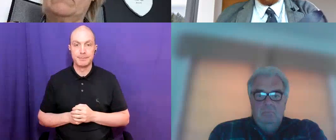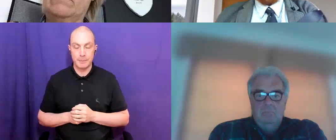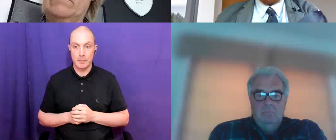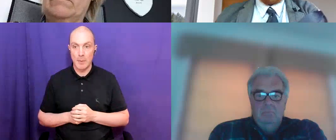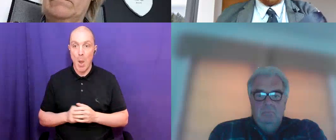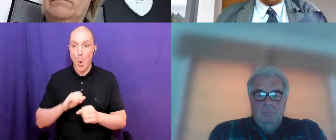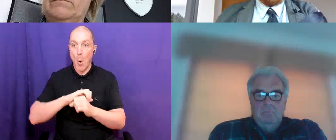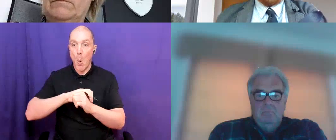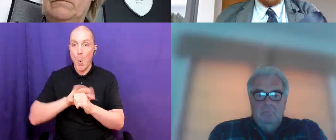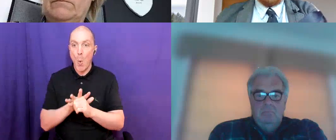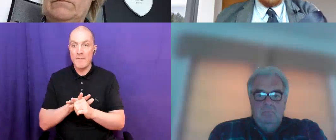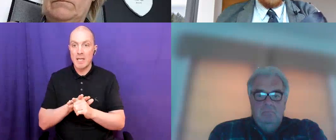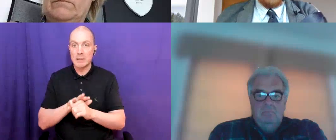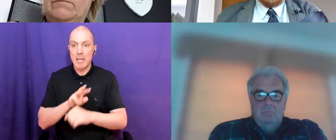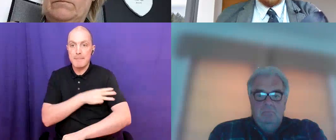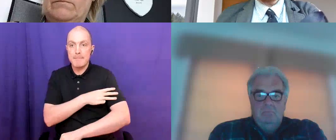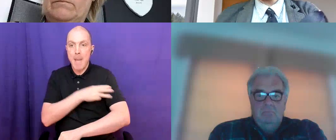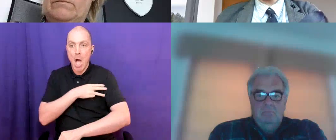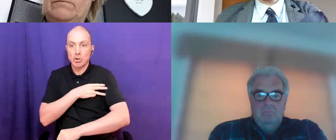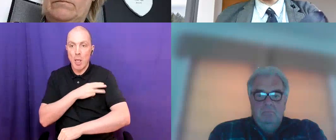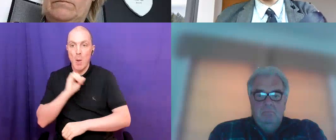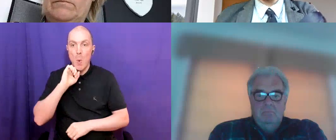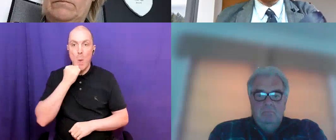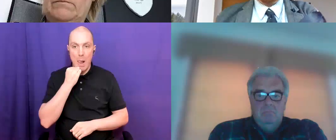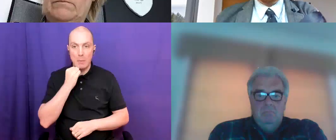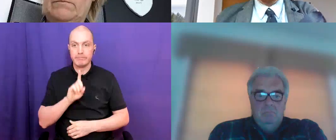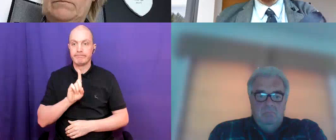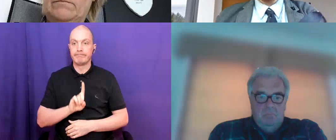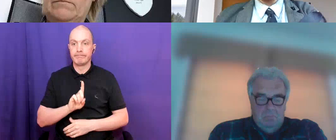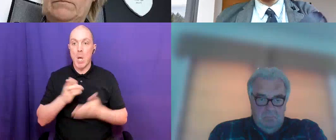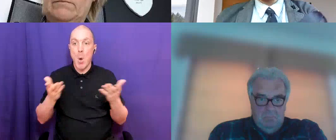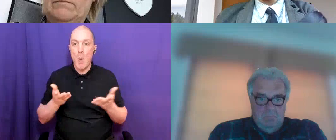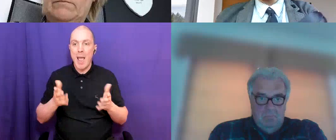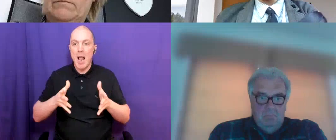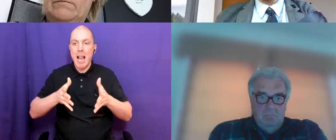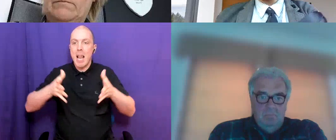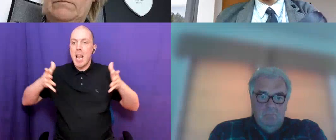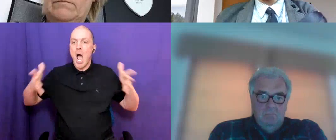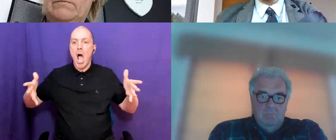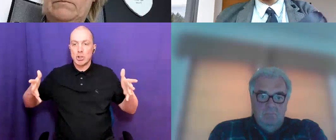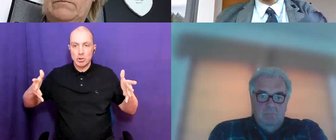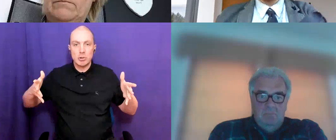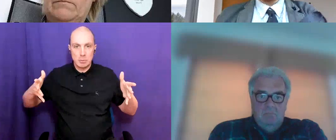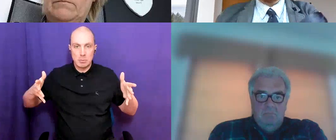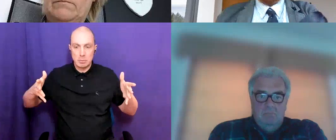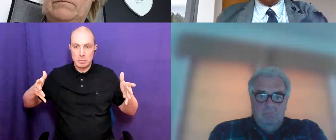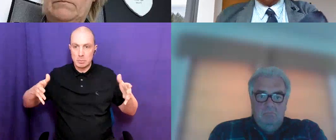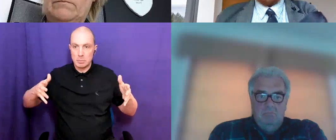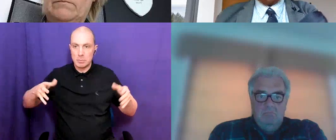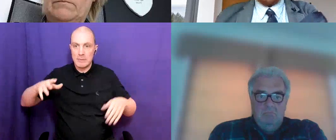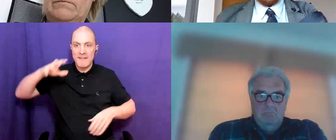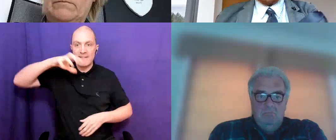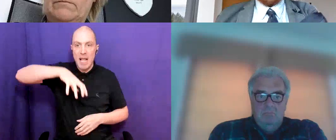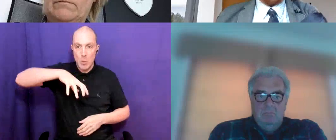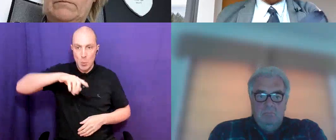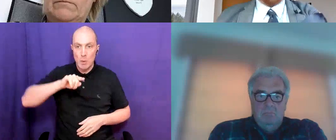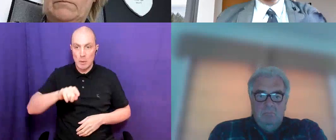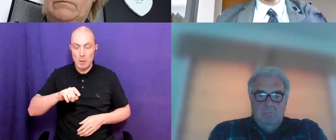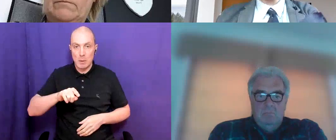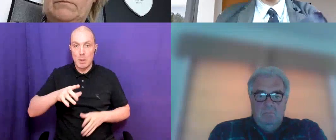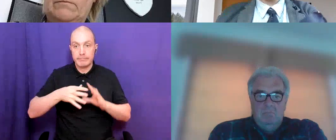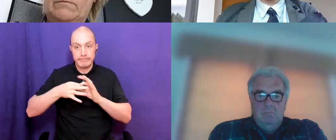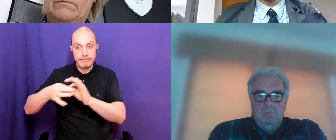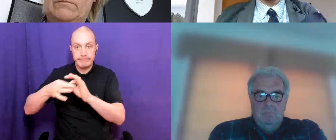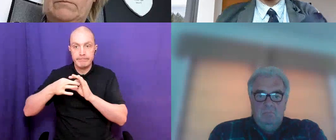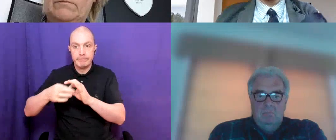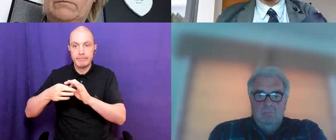will also be on duty at some of our larger polling places, and they'll work closely with janitorial and caretaking staff to ensure